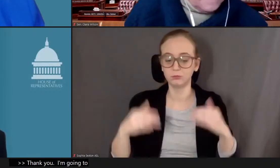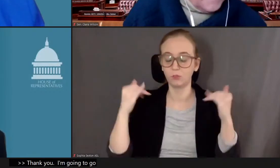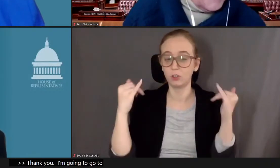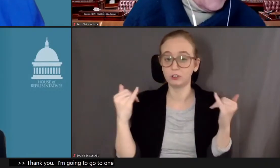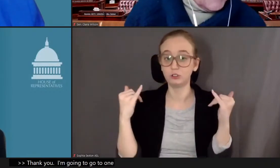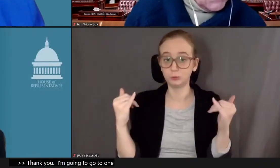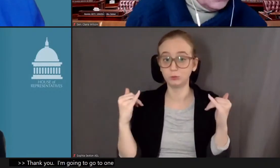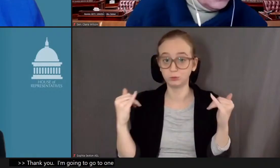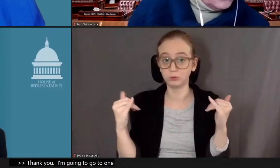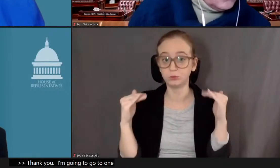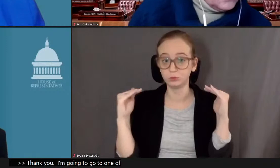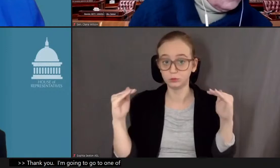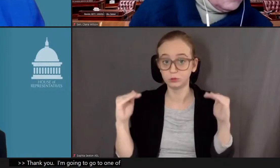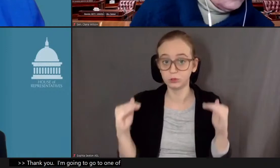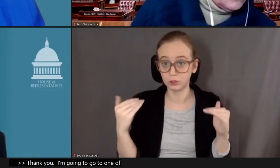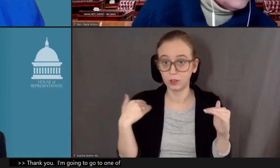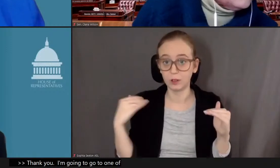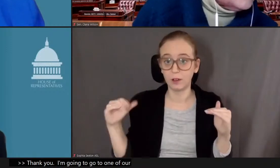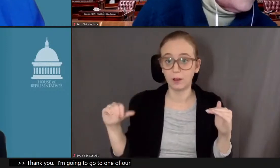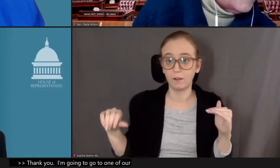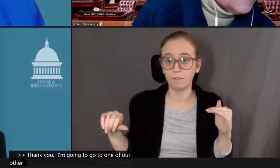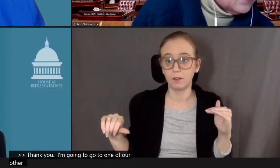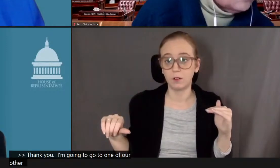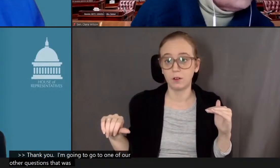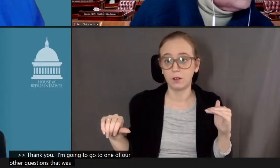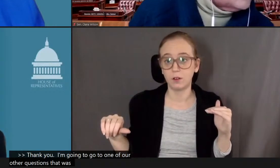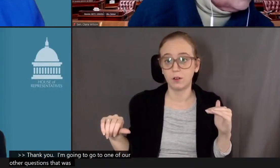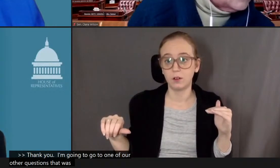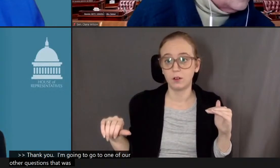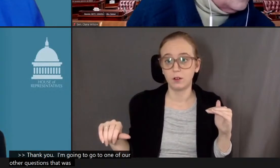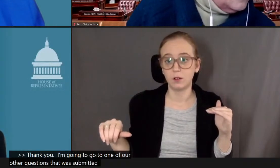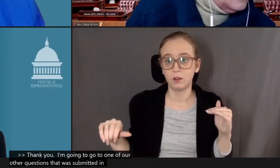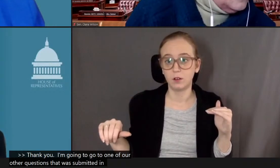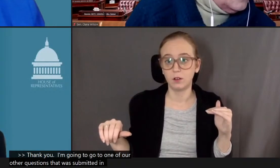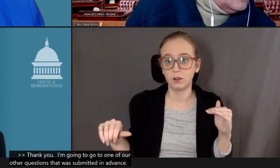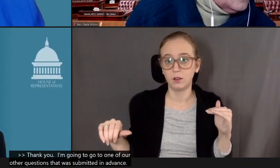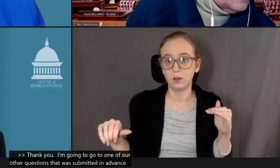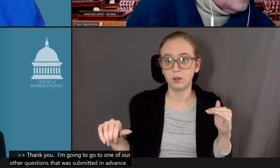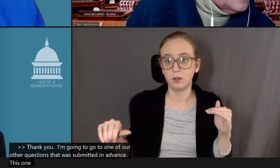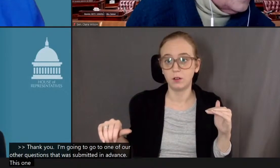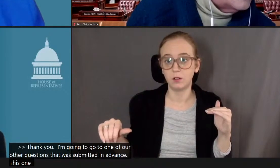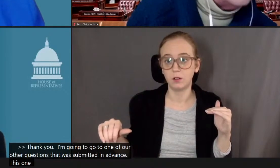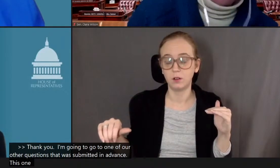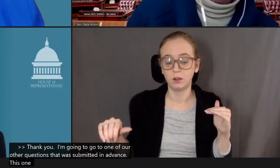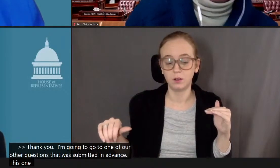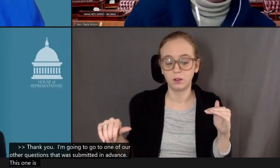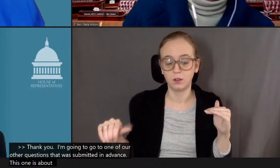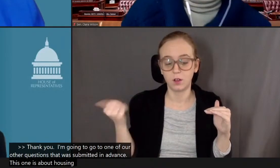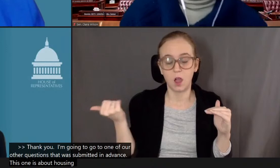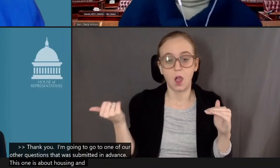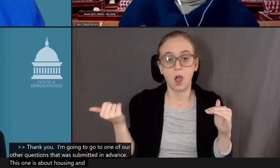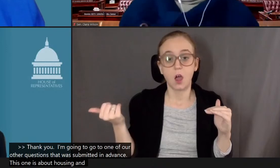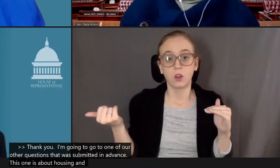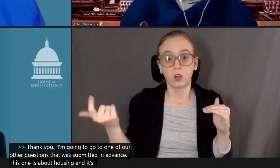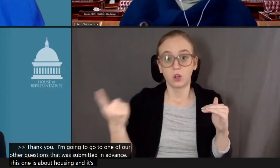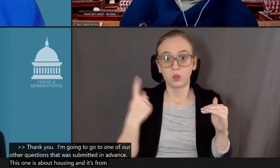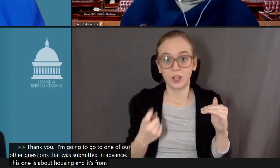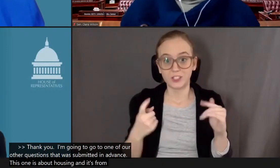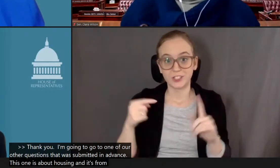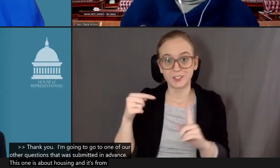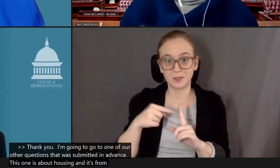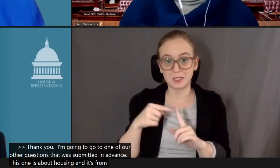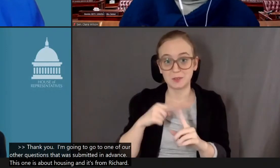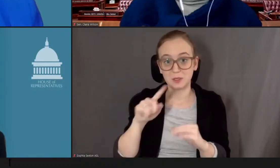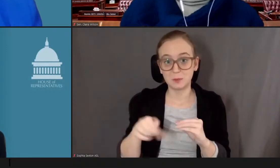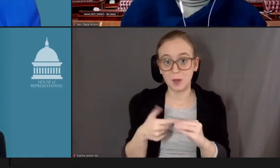other questions that was submitted in advance. This one is about housing, and it's from Richard. Richard